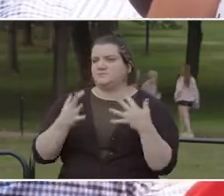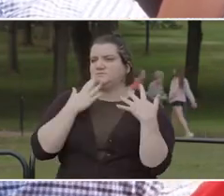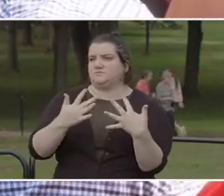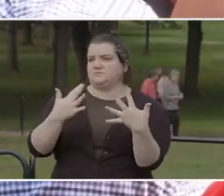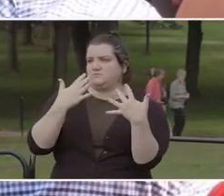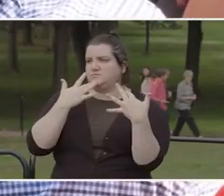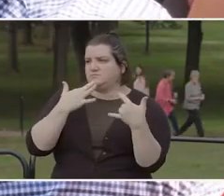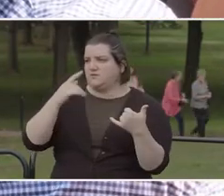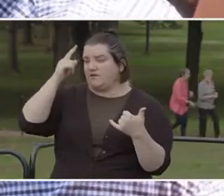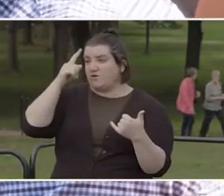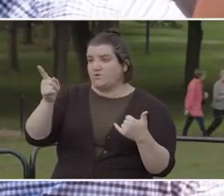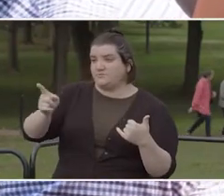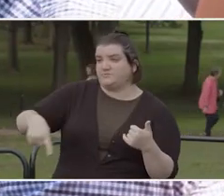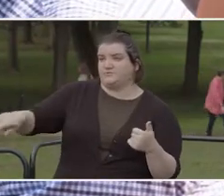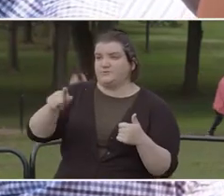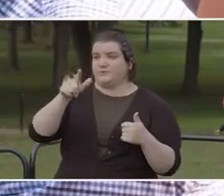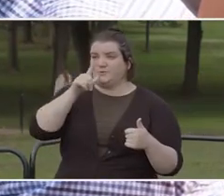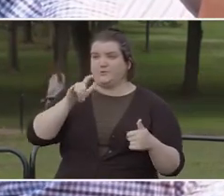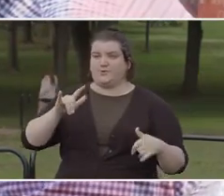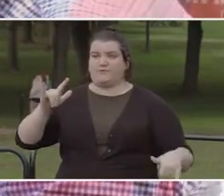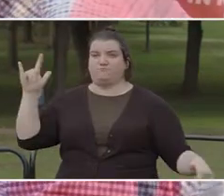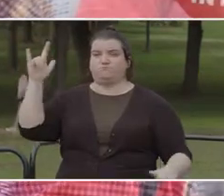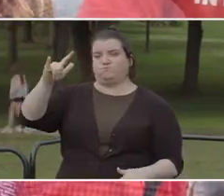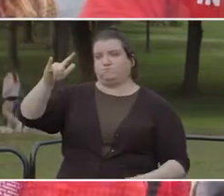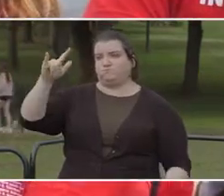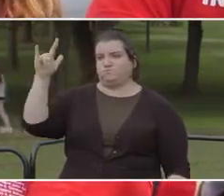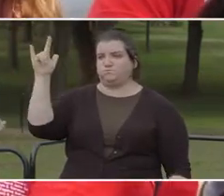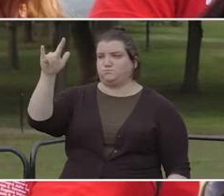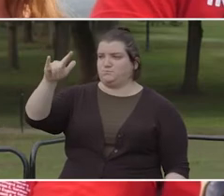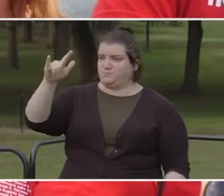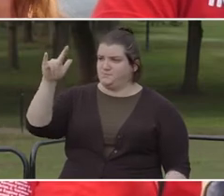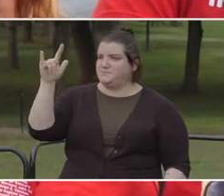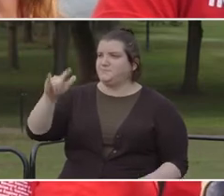it for the ones who flew the jets.